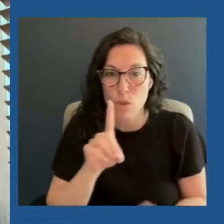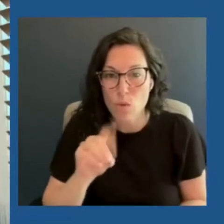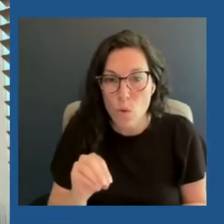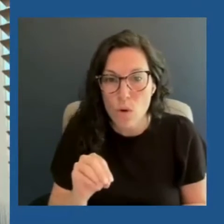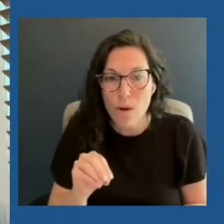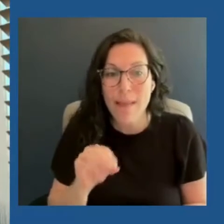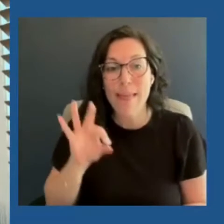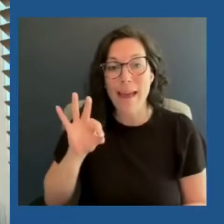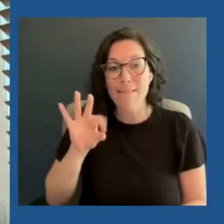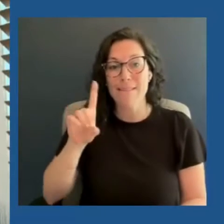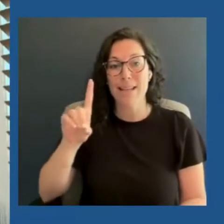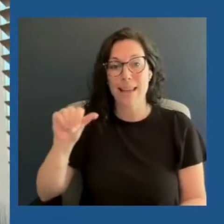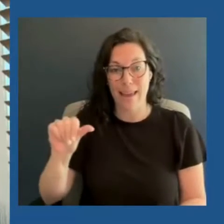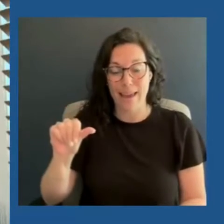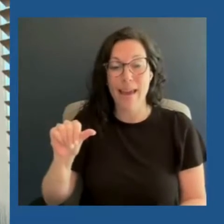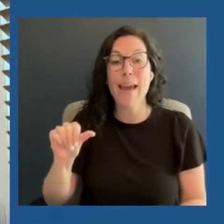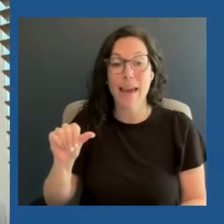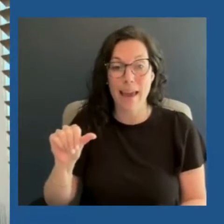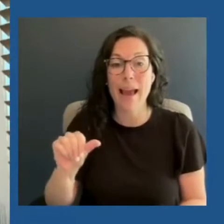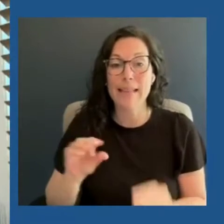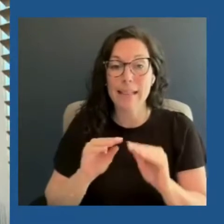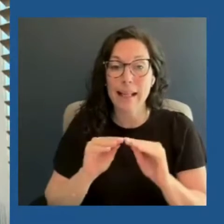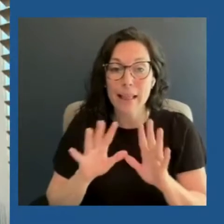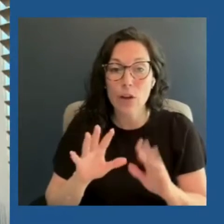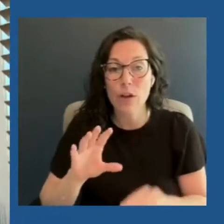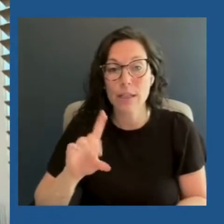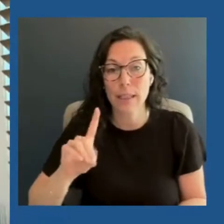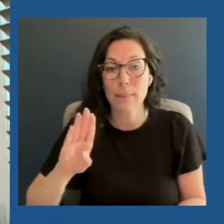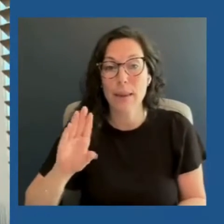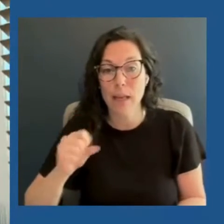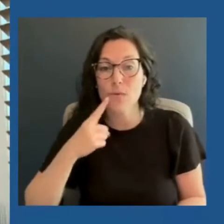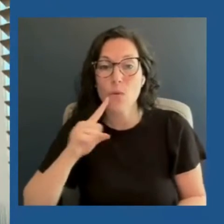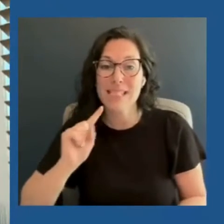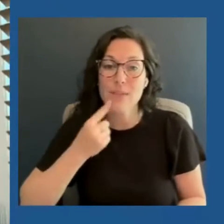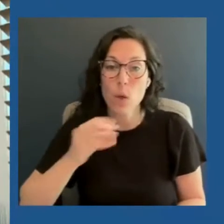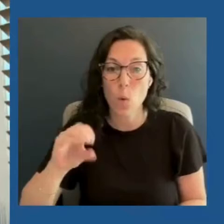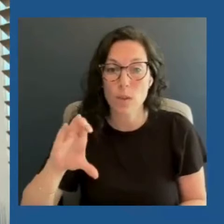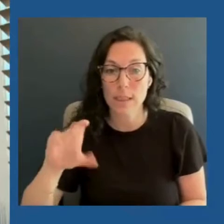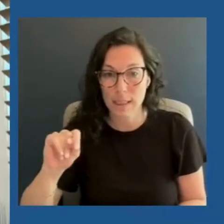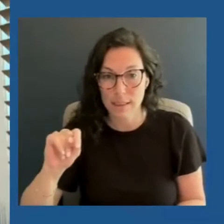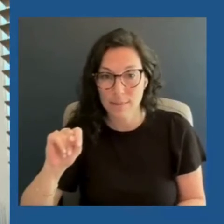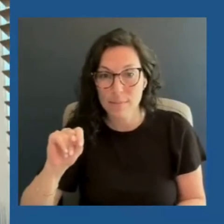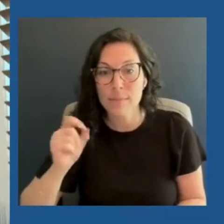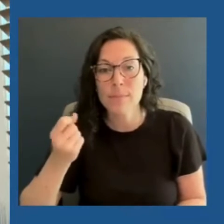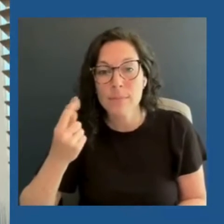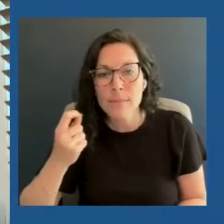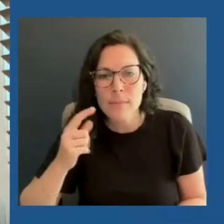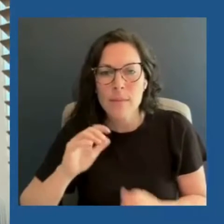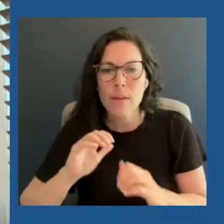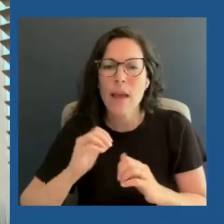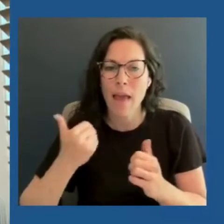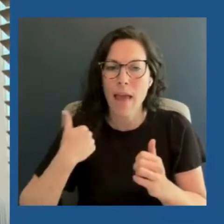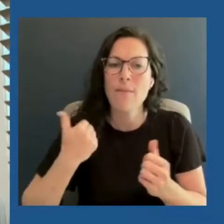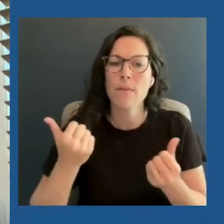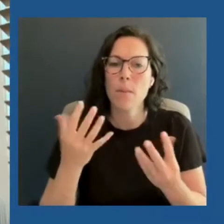since cleared DBS for severe OCD. However, there's still much to be learned about optimizing DBS